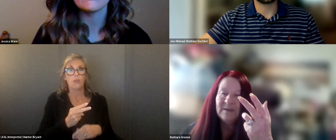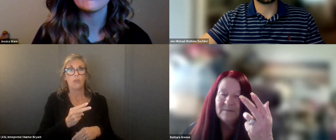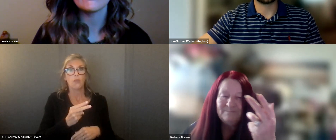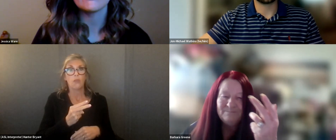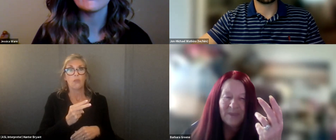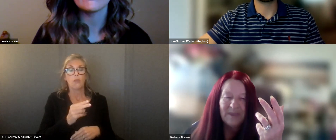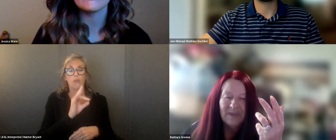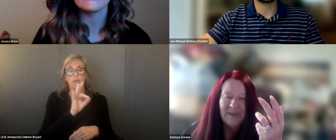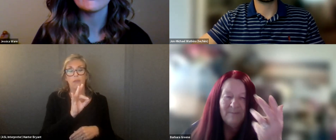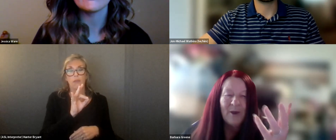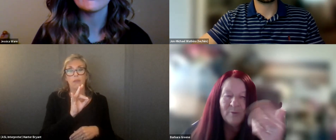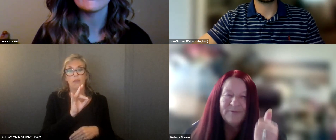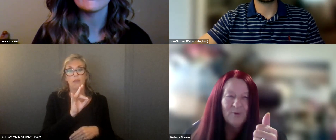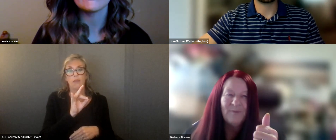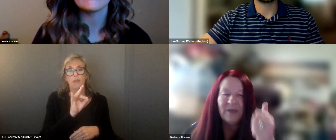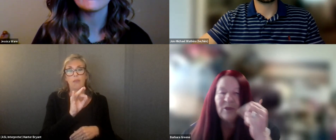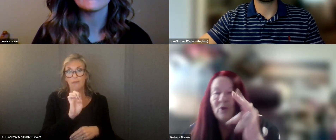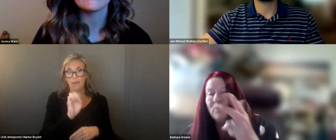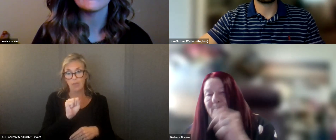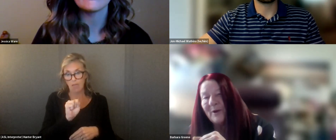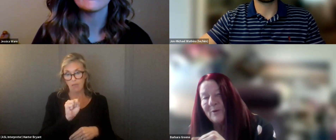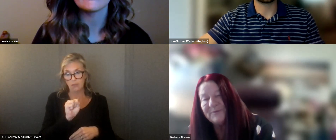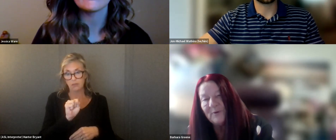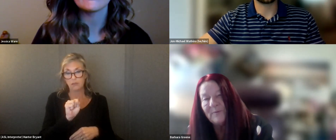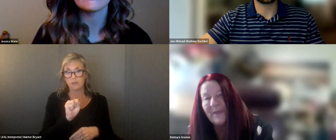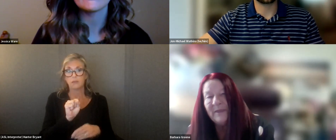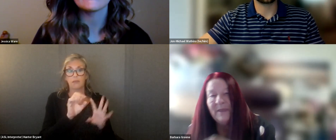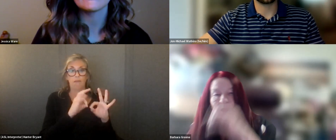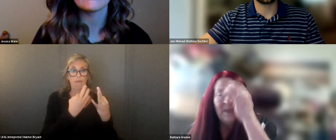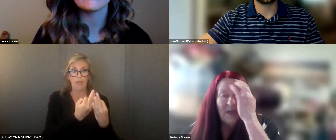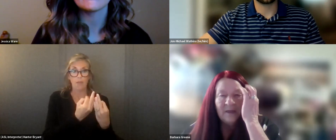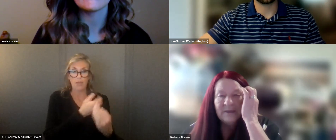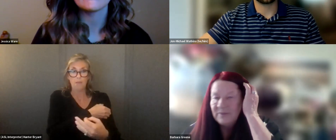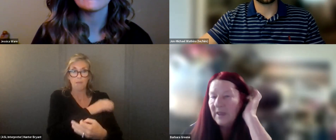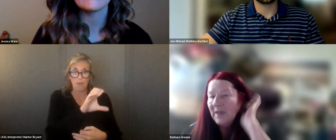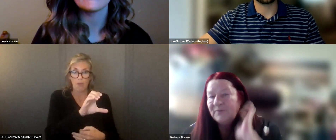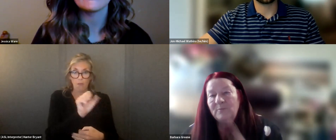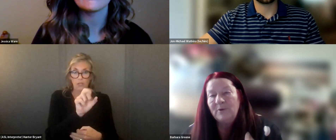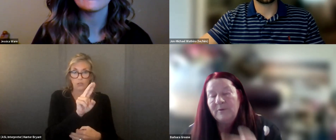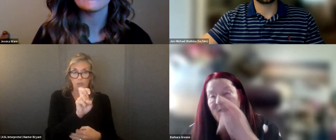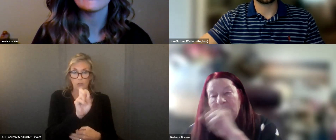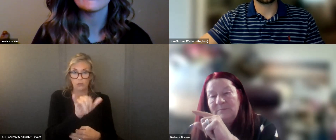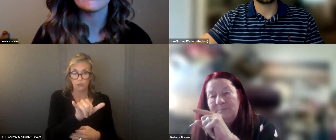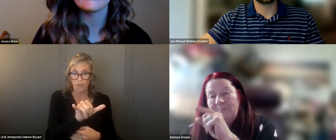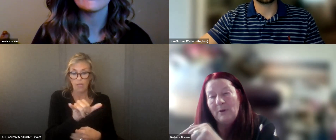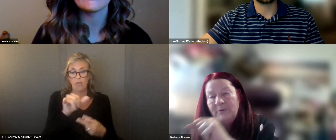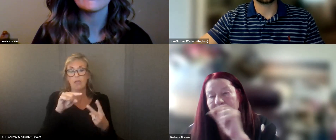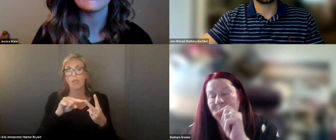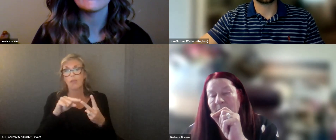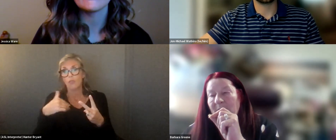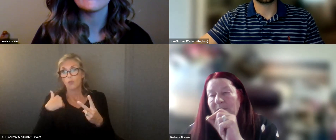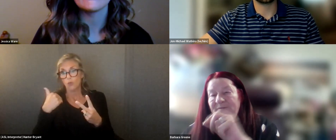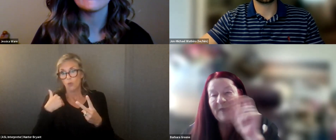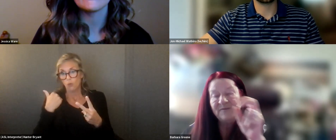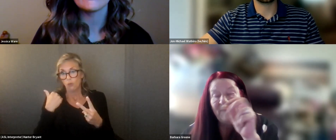family empowerment survey and the youth empowerment survey, in the customer and